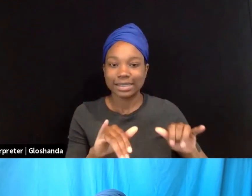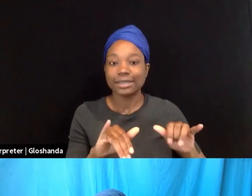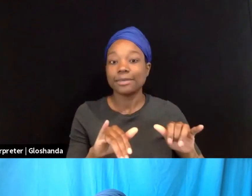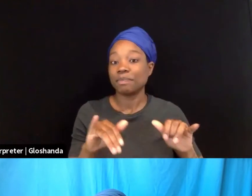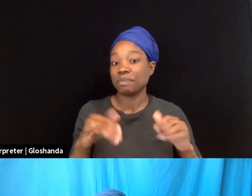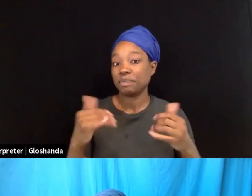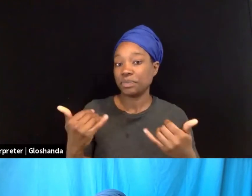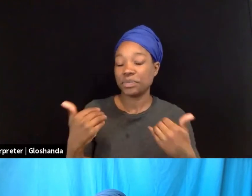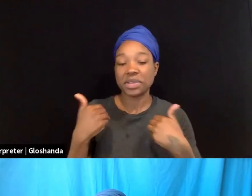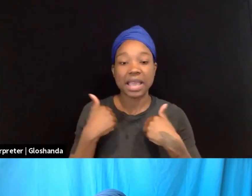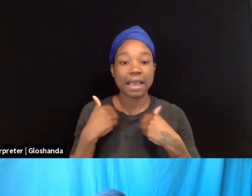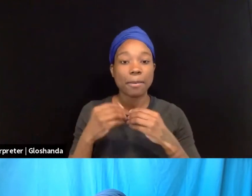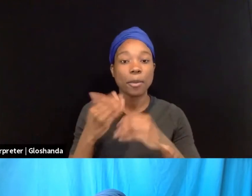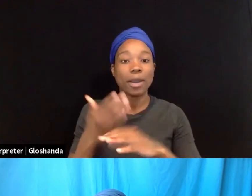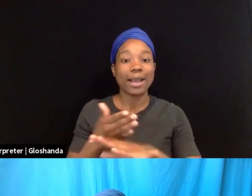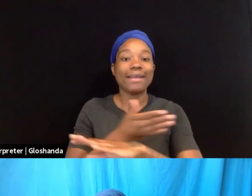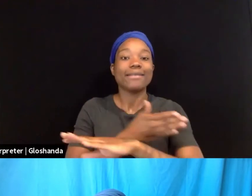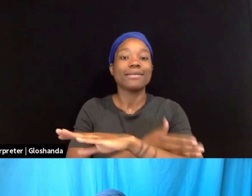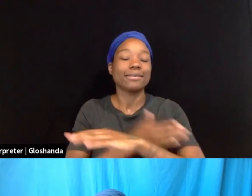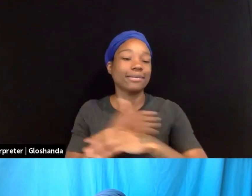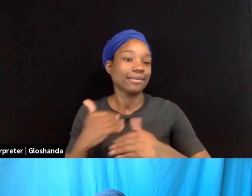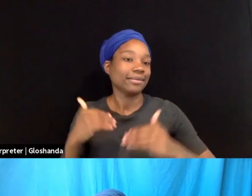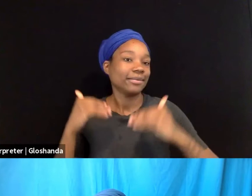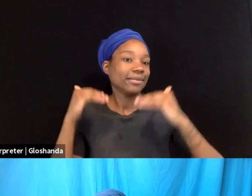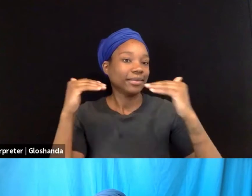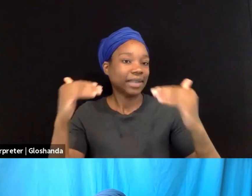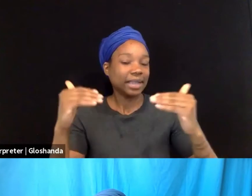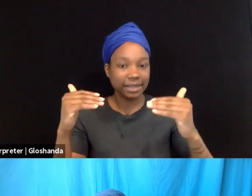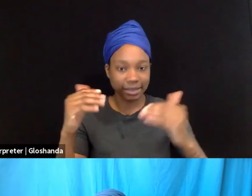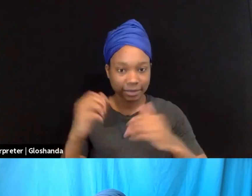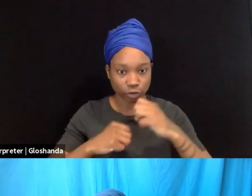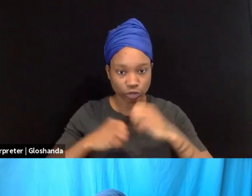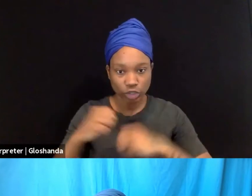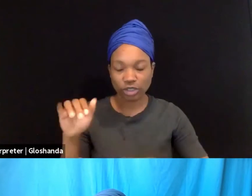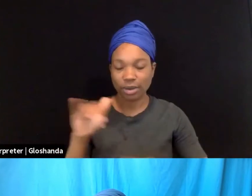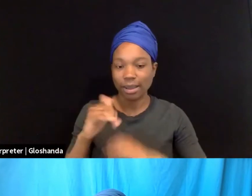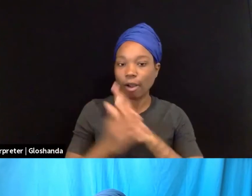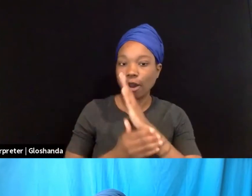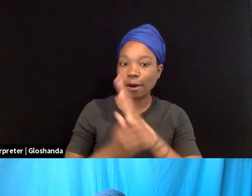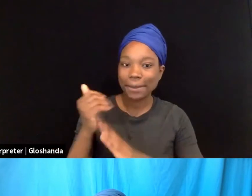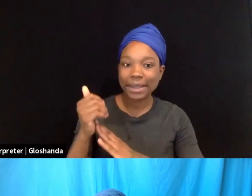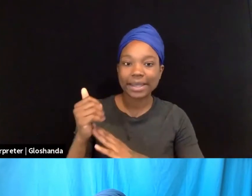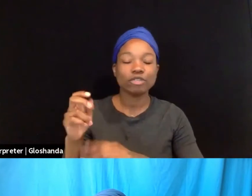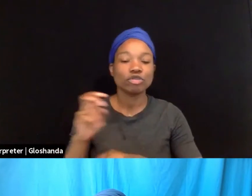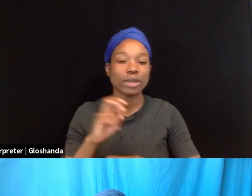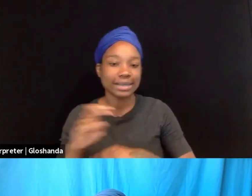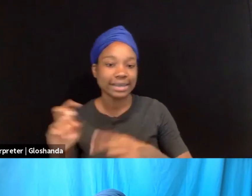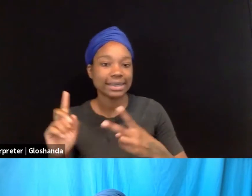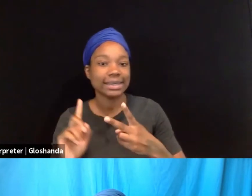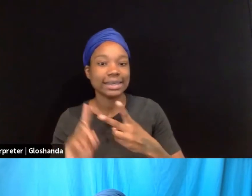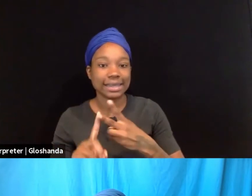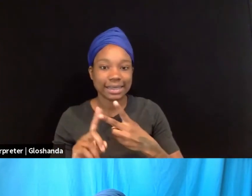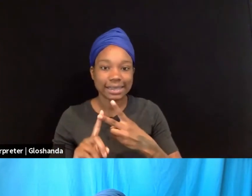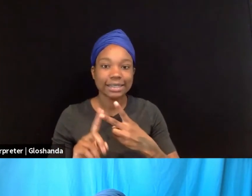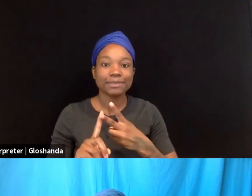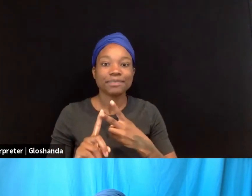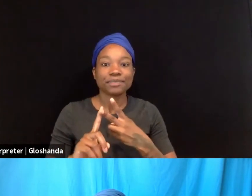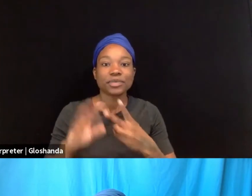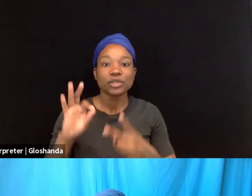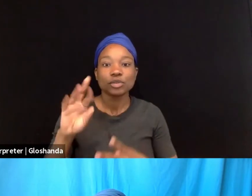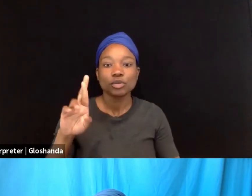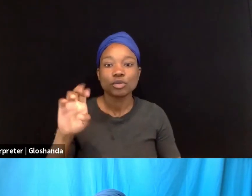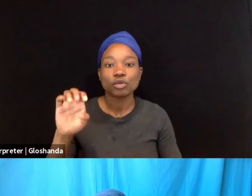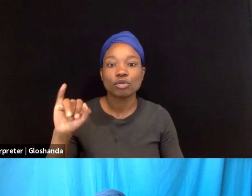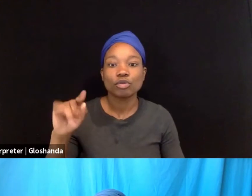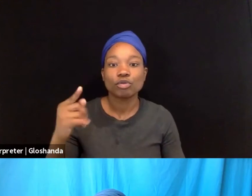automated transit, freight networks, decentralized wastewater treatment plants could facilitate some of